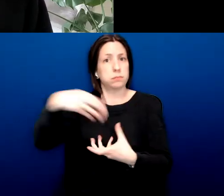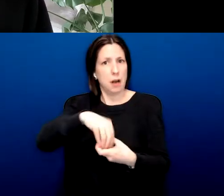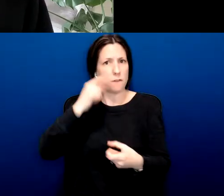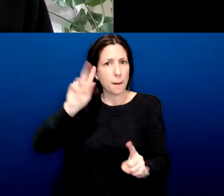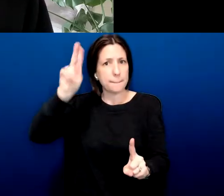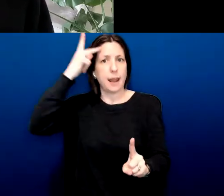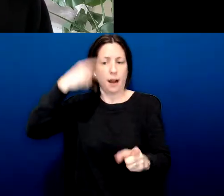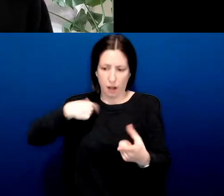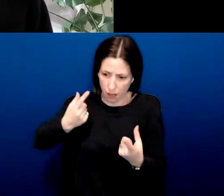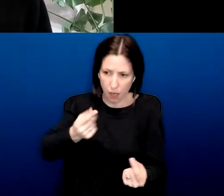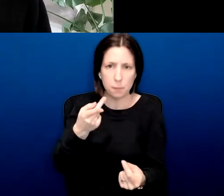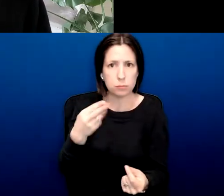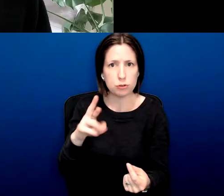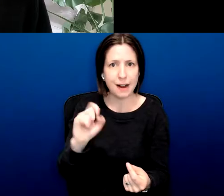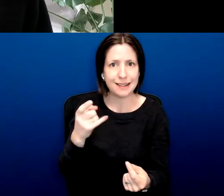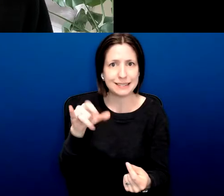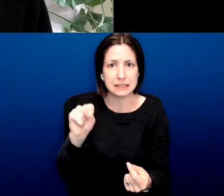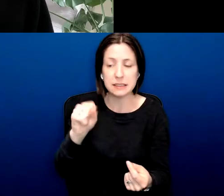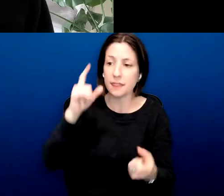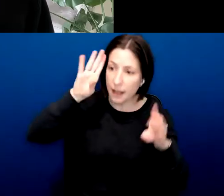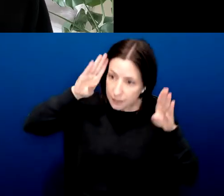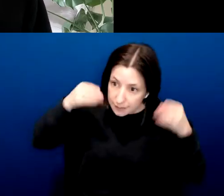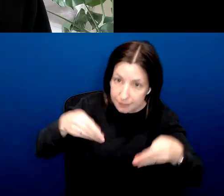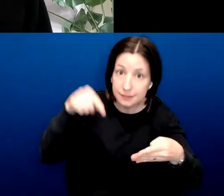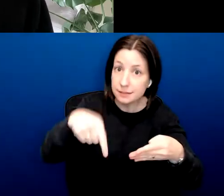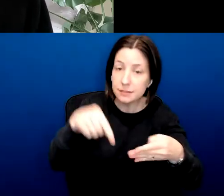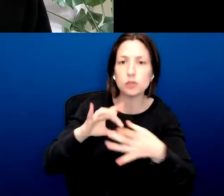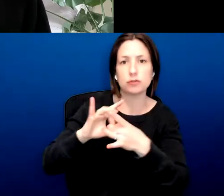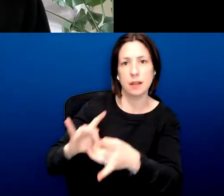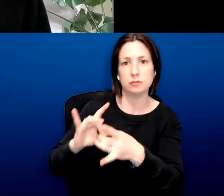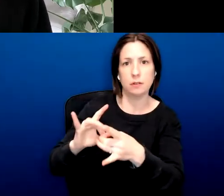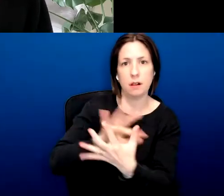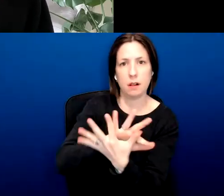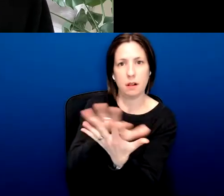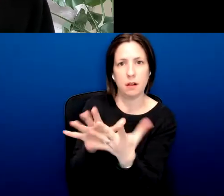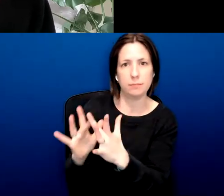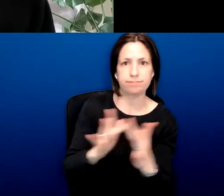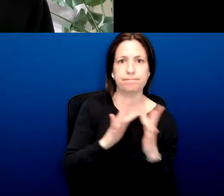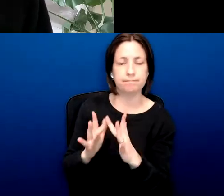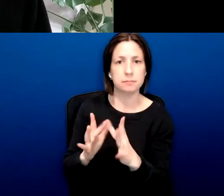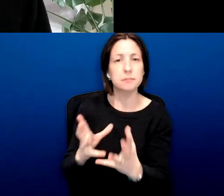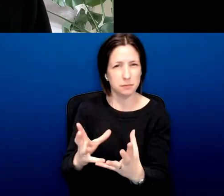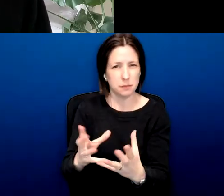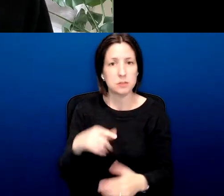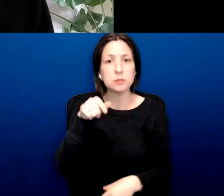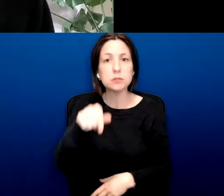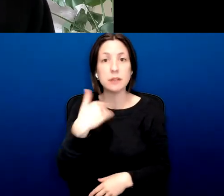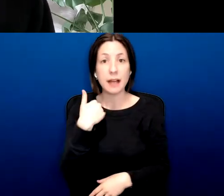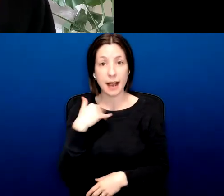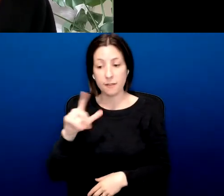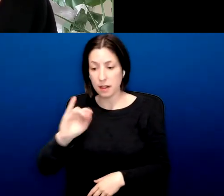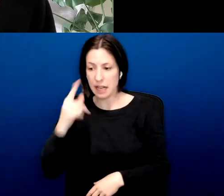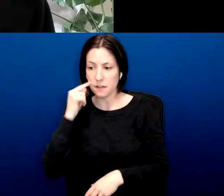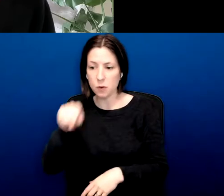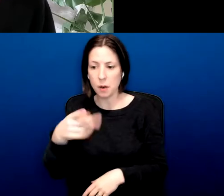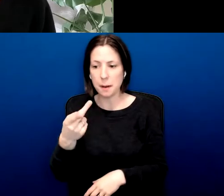that centers relational constellations? And the link to Joseph Pierce's Twitter should